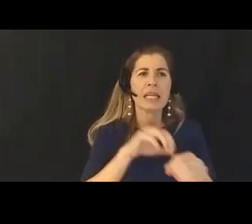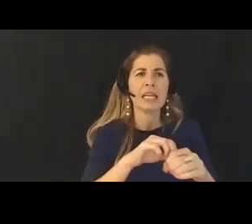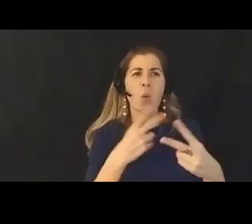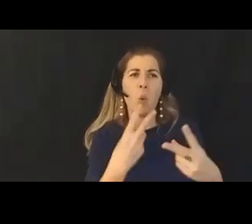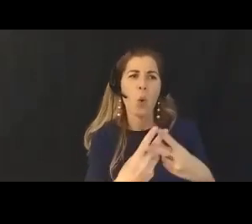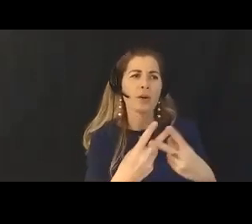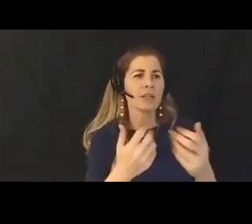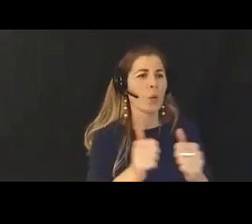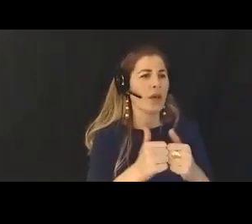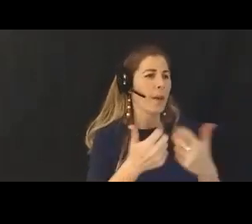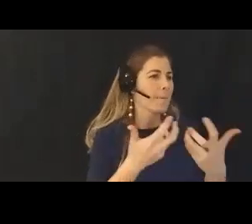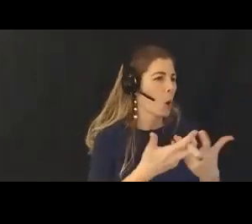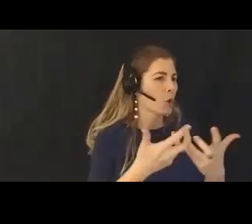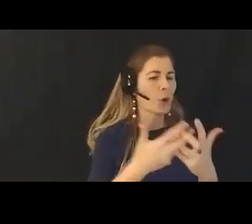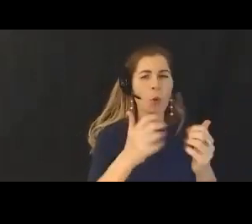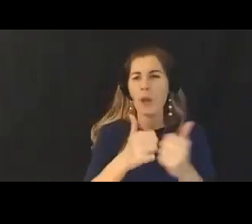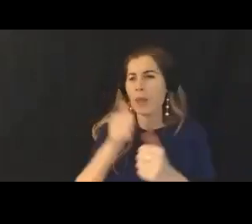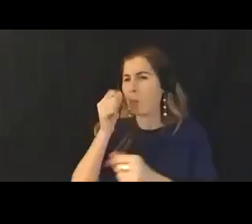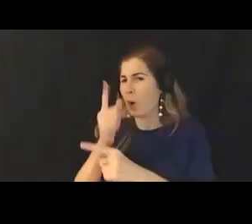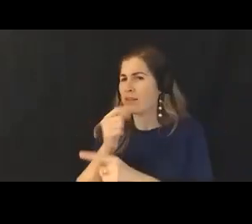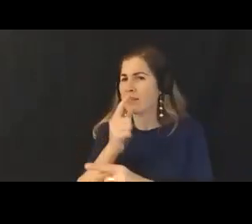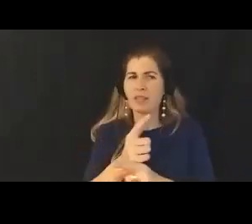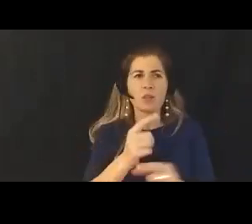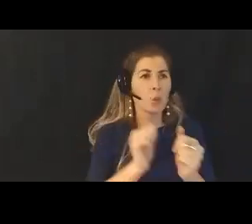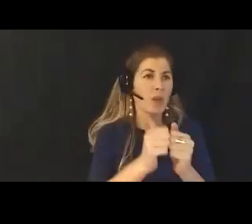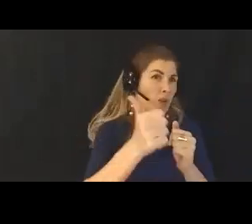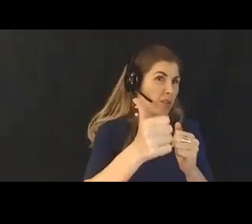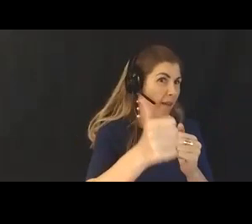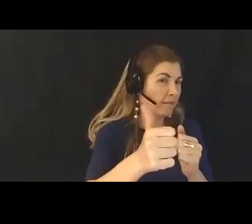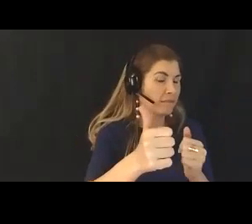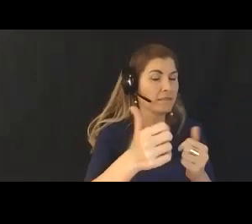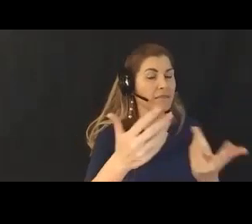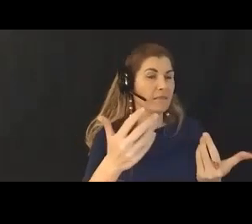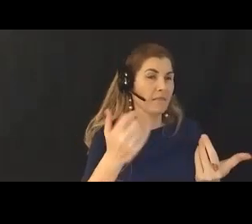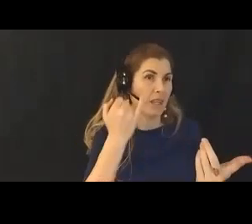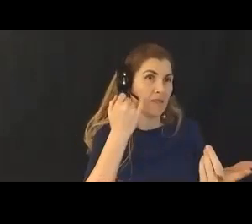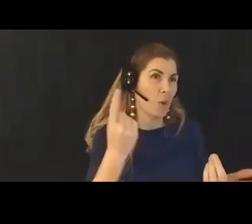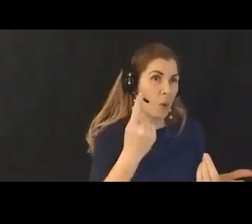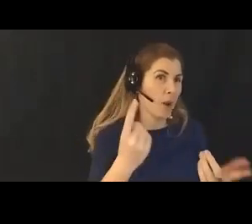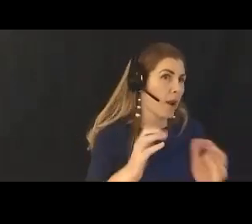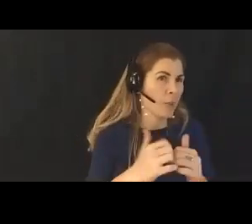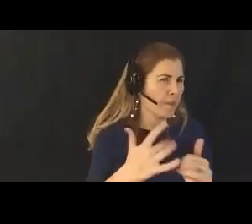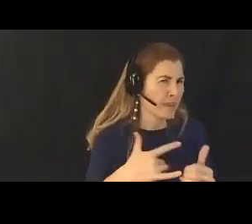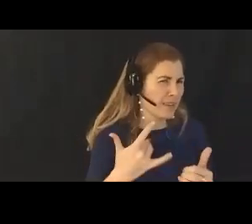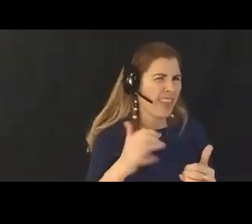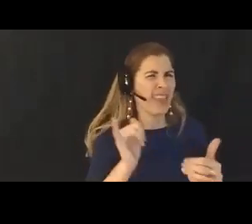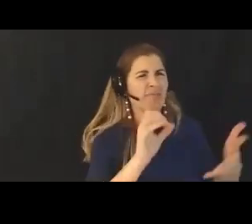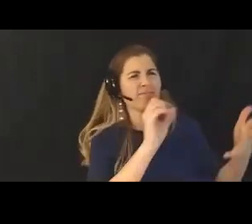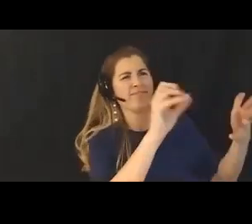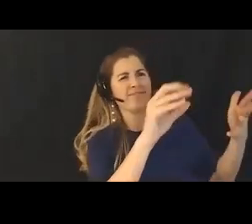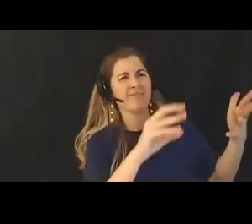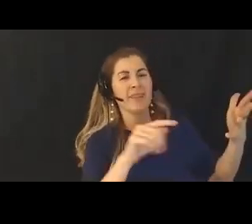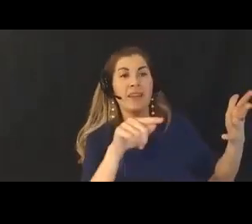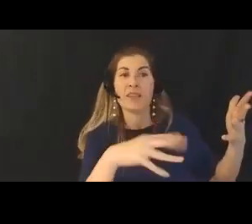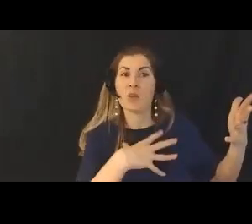with your siblings, with whoever you may be with yourself if you are alone. So the whiteboard is a great